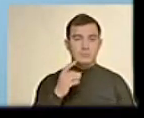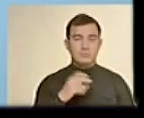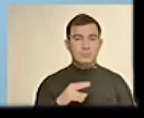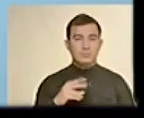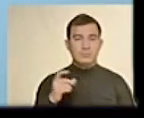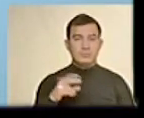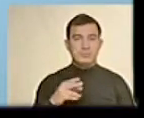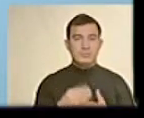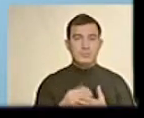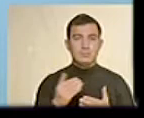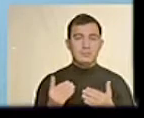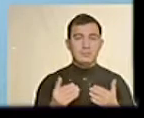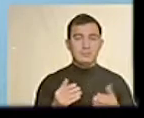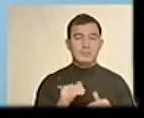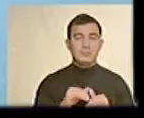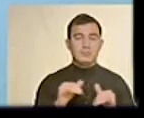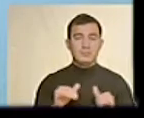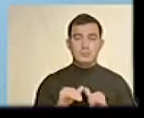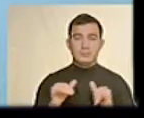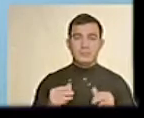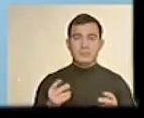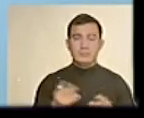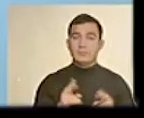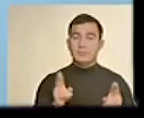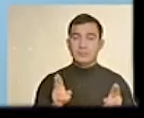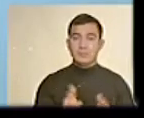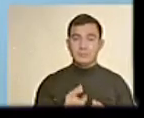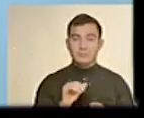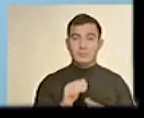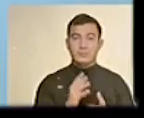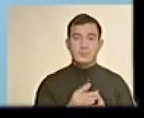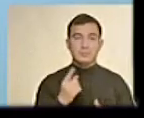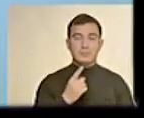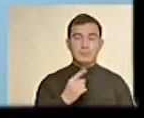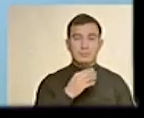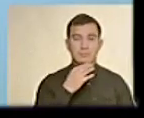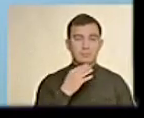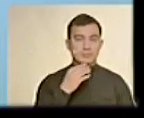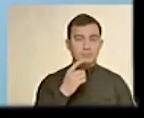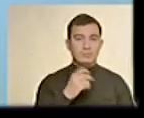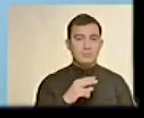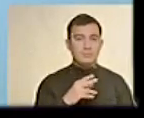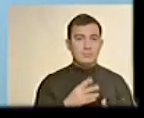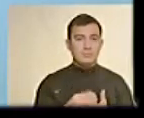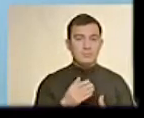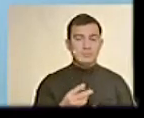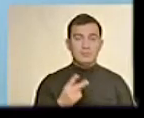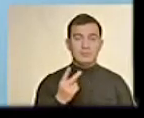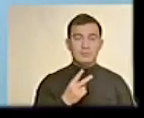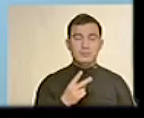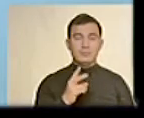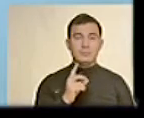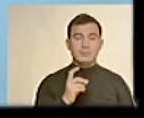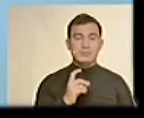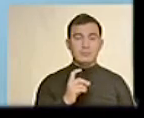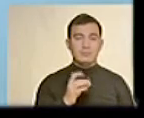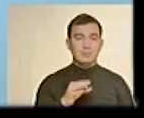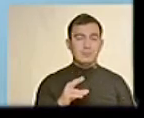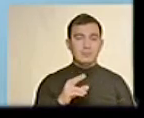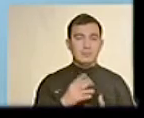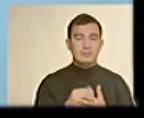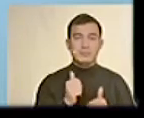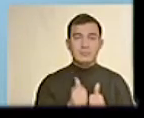xatga ko'paytirish kerak. Qoidaga ko'ra, birinchi ko'p xatning birinchi qo'shiluvchisini ikkinchi ko'p xatning har bir